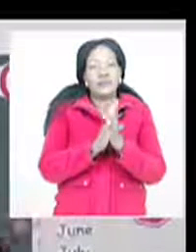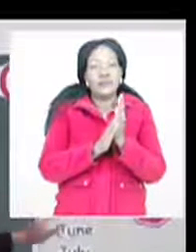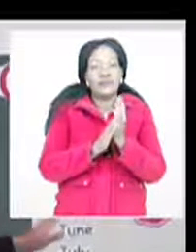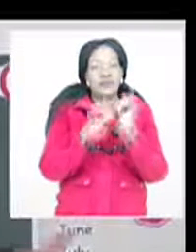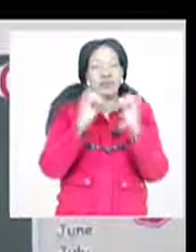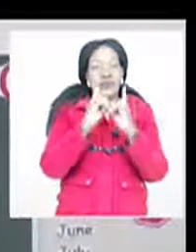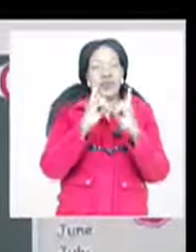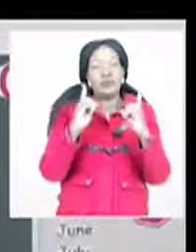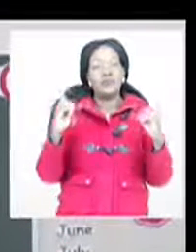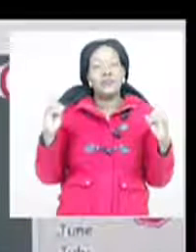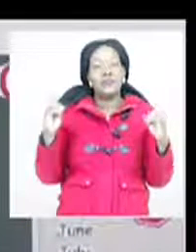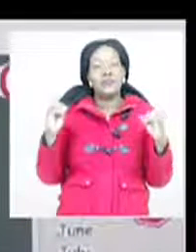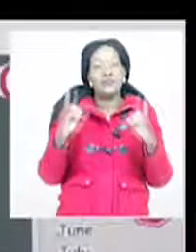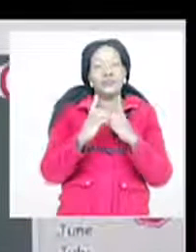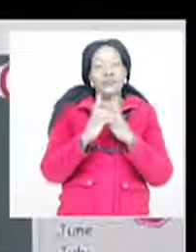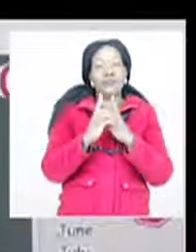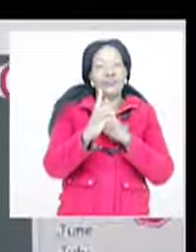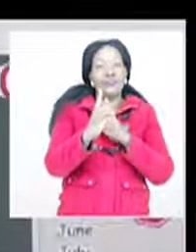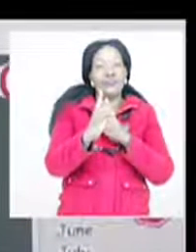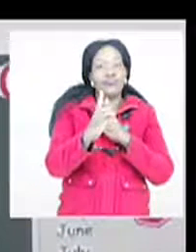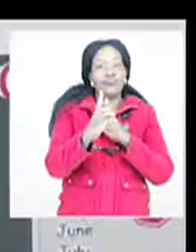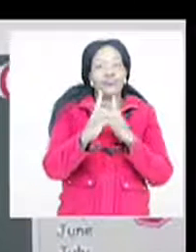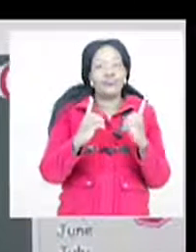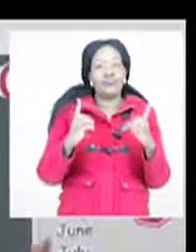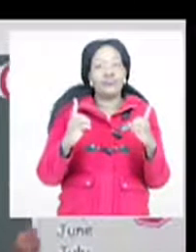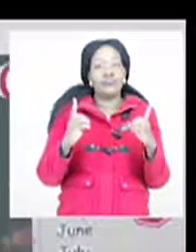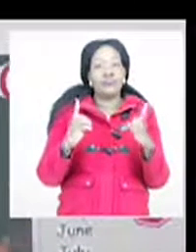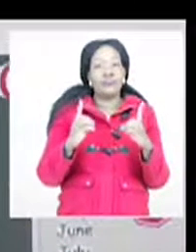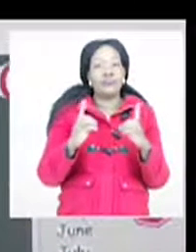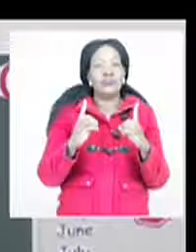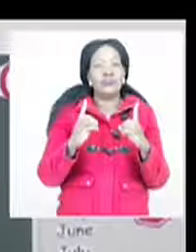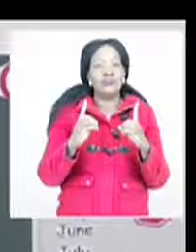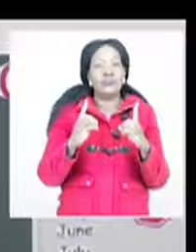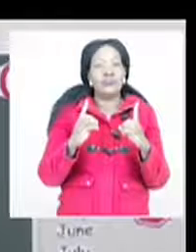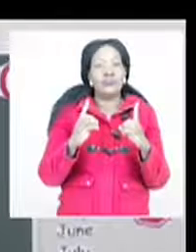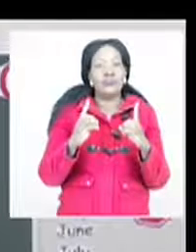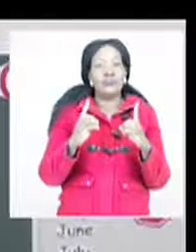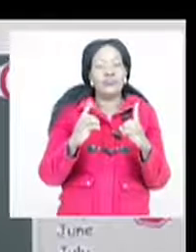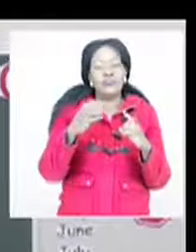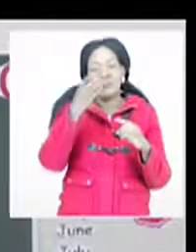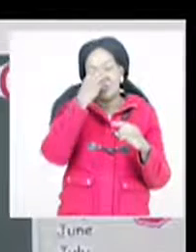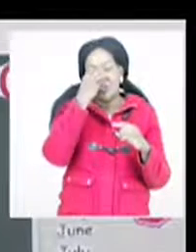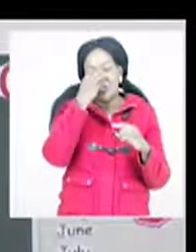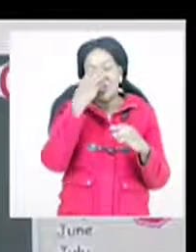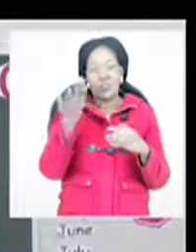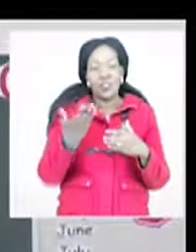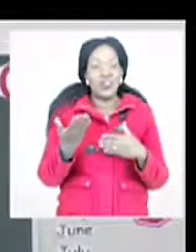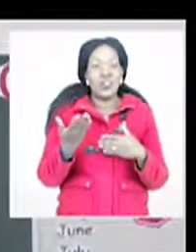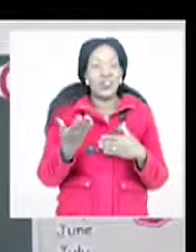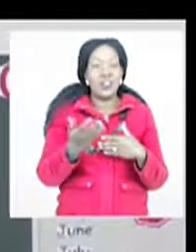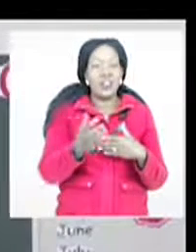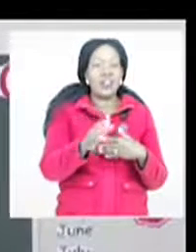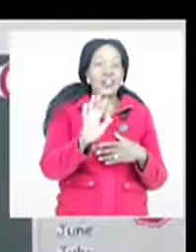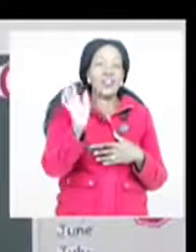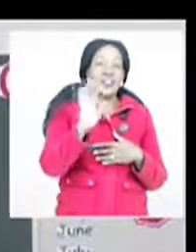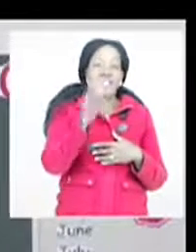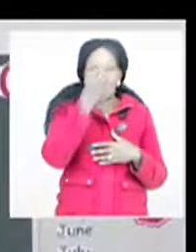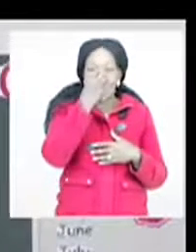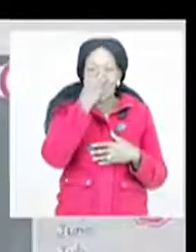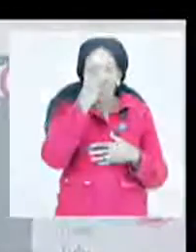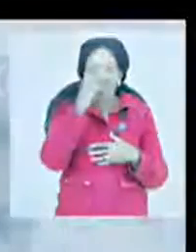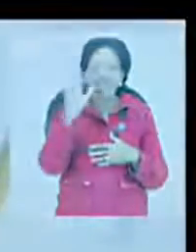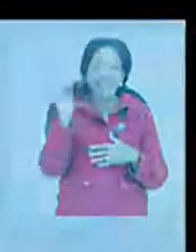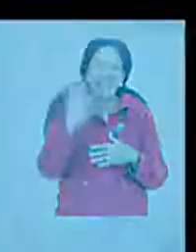let's remember to keep a social distance. Well, friends, let's call on Zoe to say goodbye.